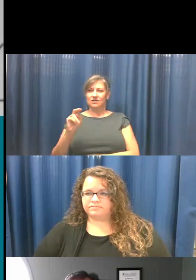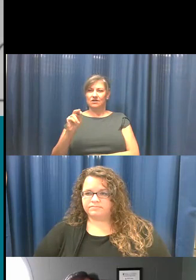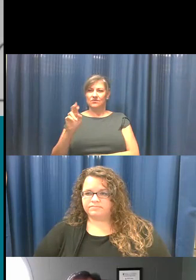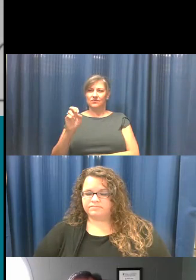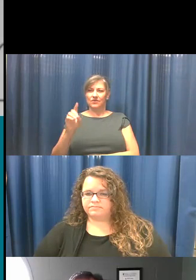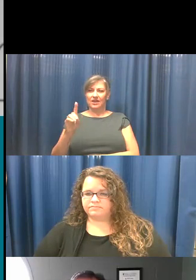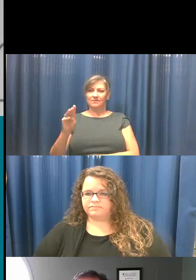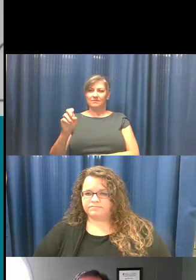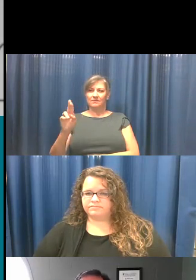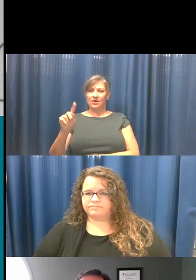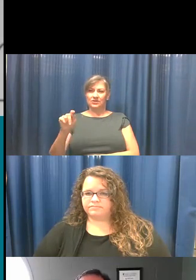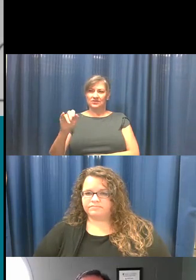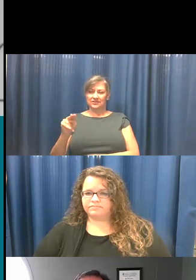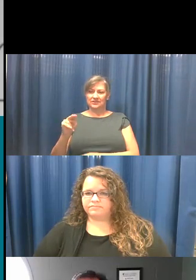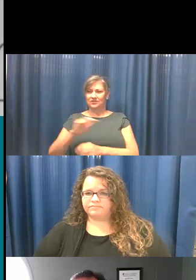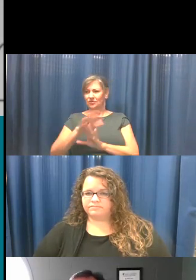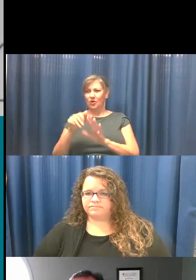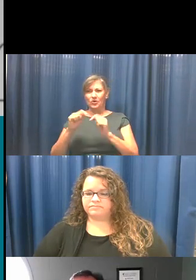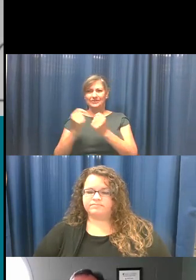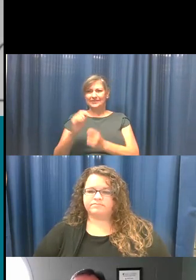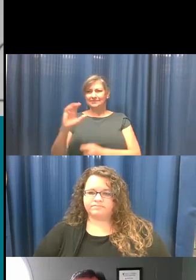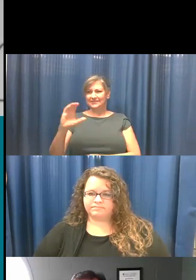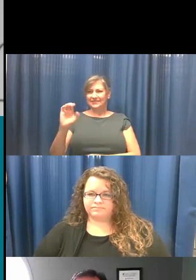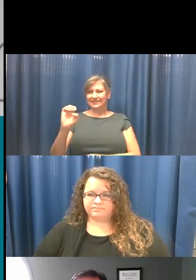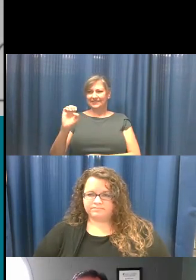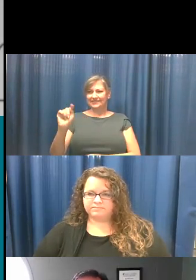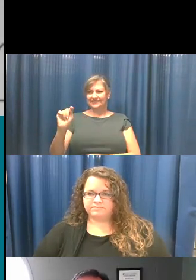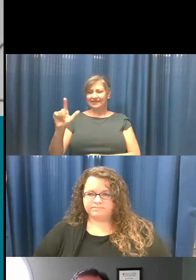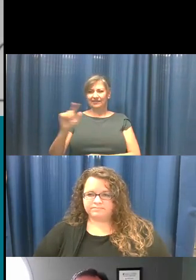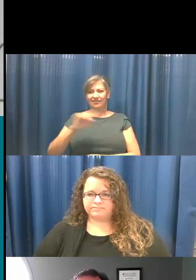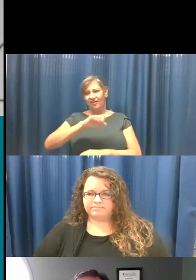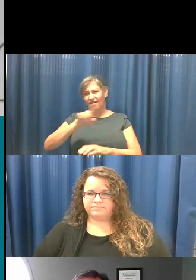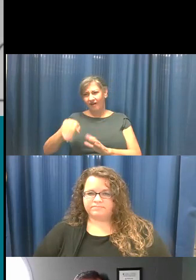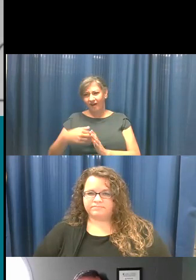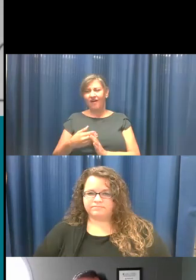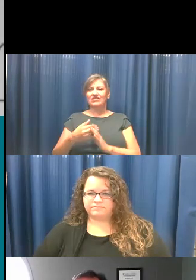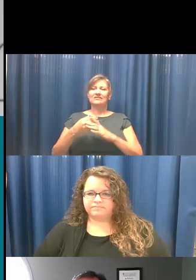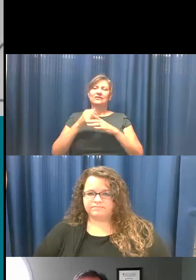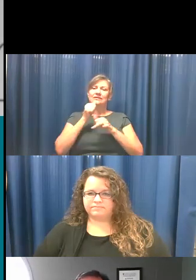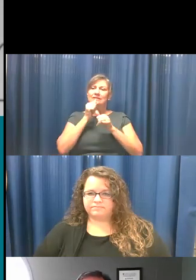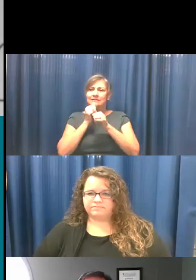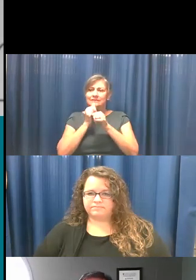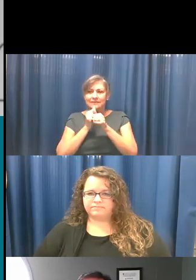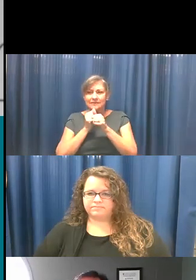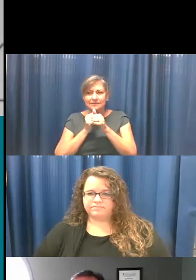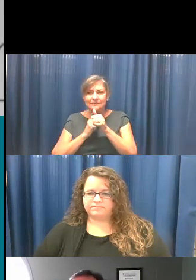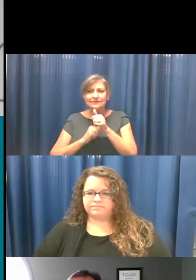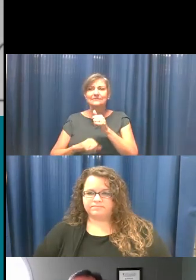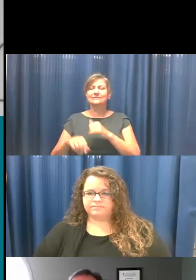the whole team from Cedal. You all have been incredibly patient with multiple changes to